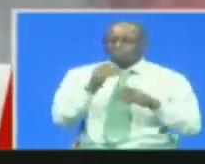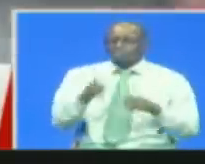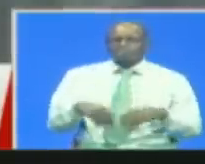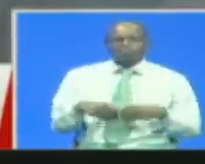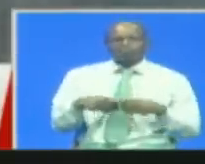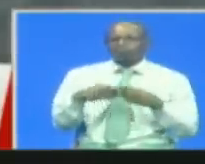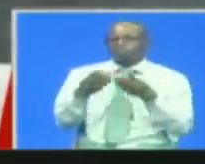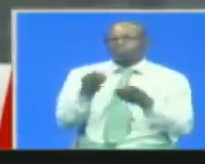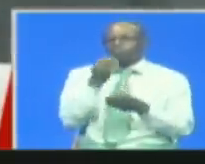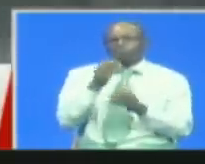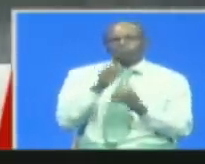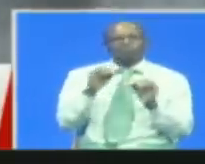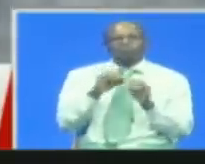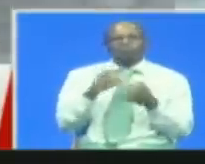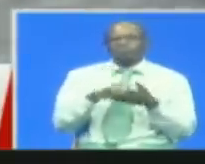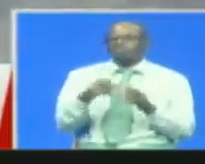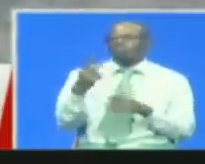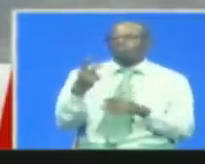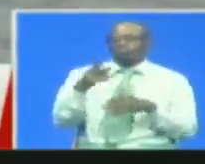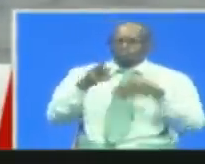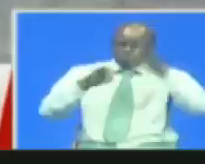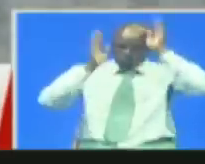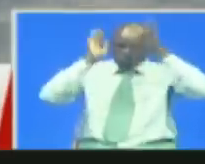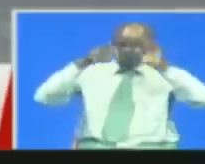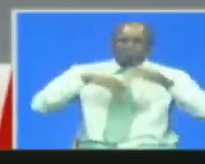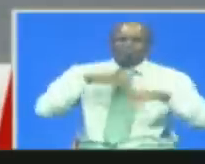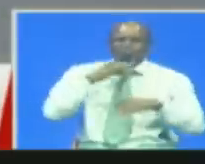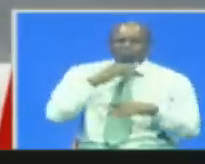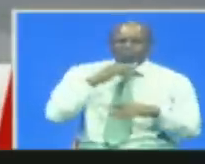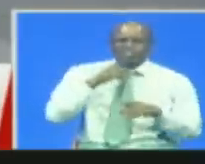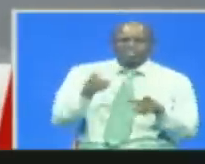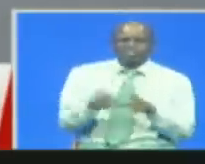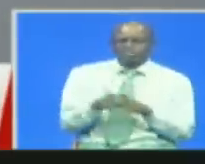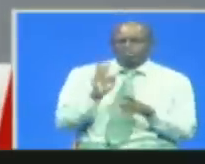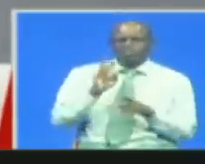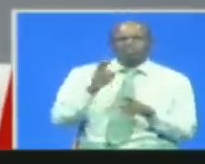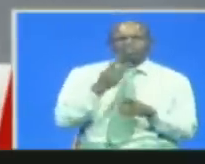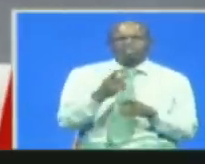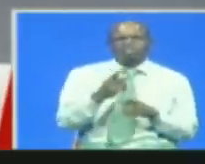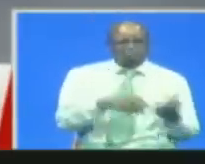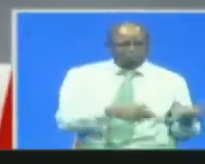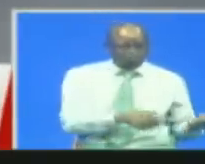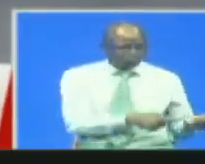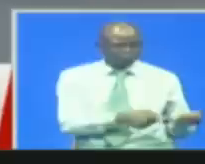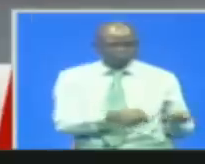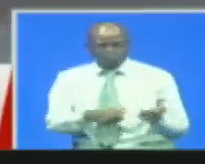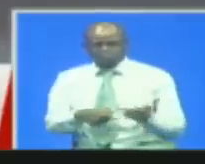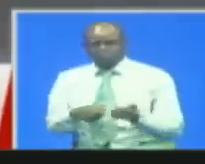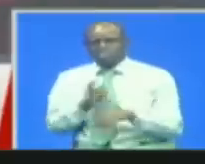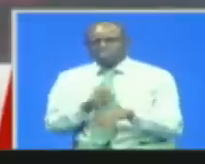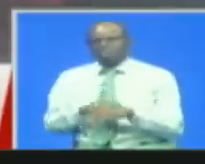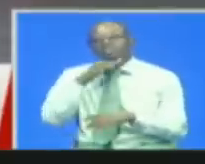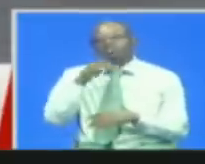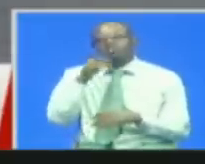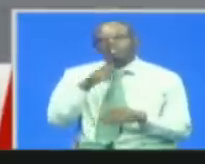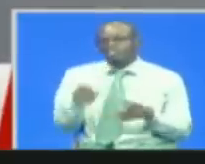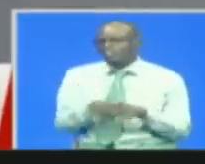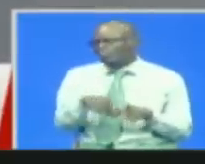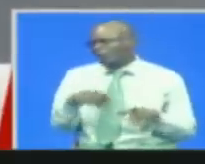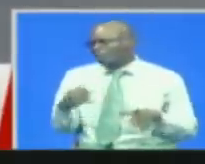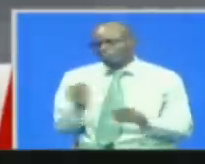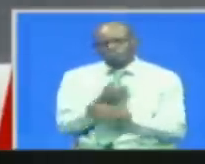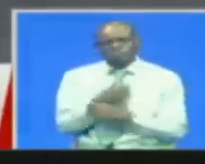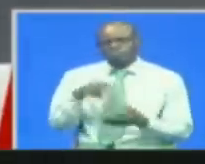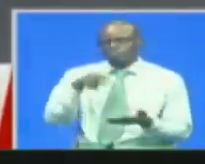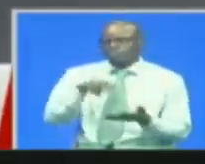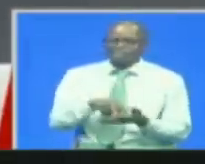video, two donkeys who had died during the long trip are seen being dragged and another unable to stand dumped on the ground. John Karaoke, the